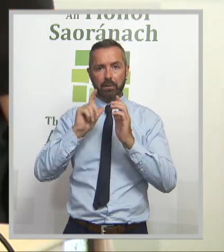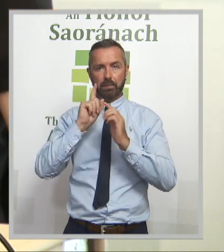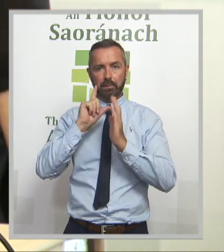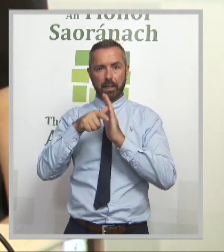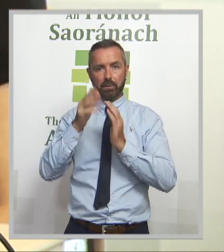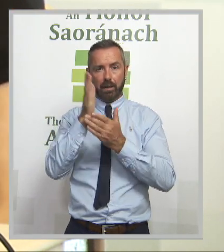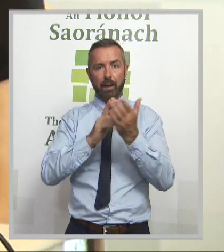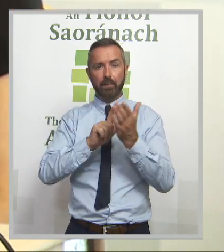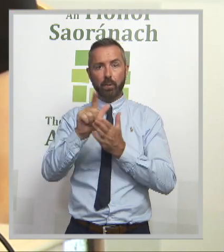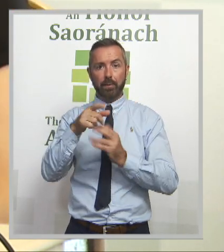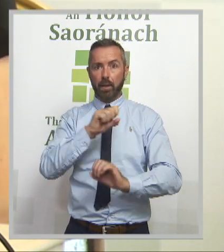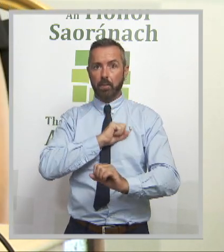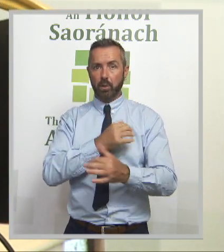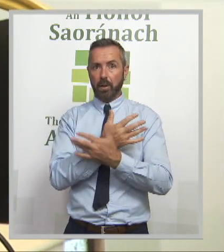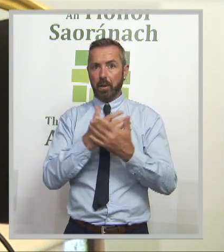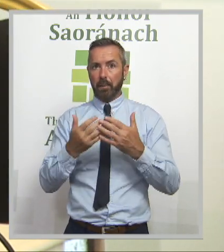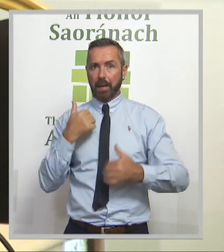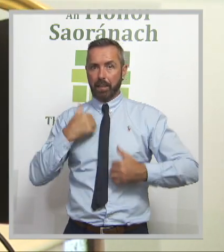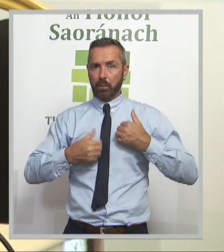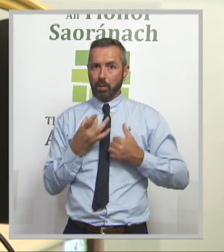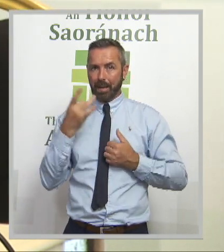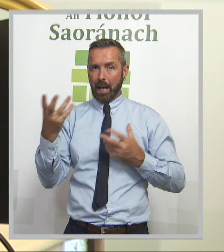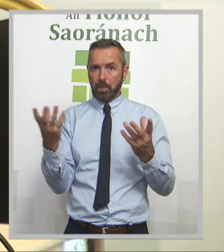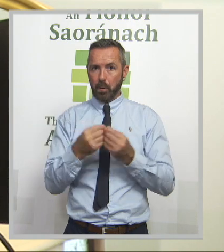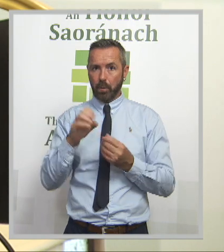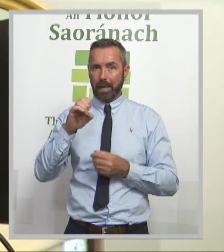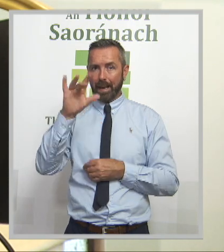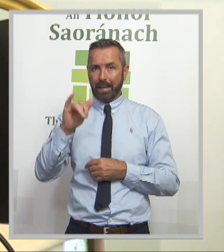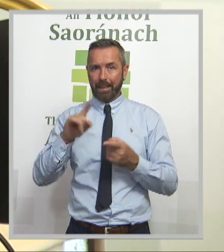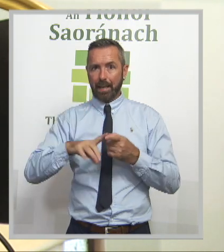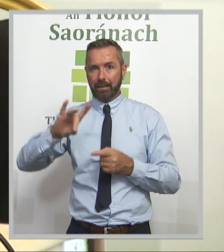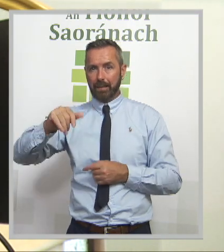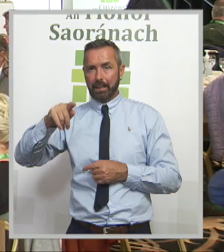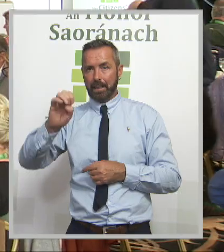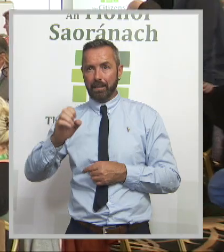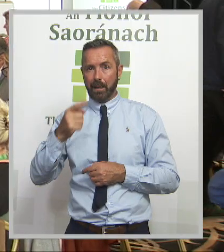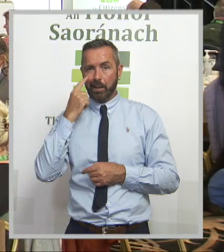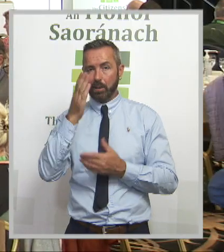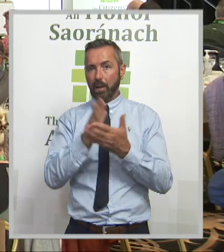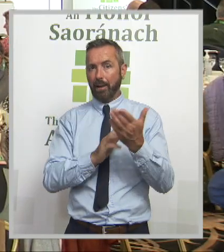sure there'll be very many interesting ones to ask both Eddie and Kate. So see you at 12:30.